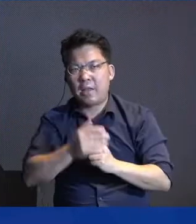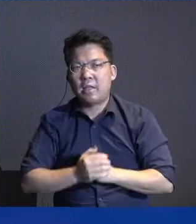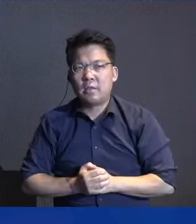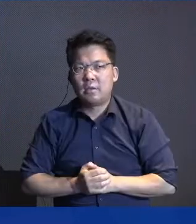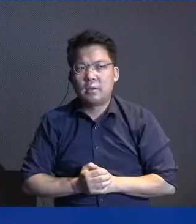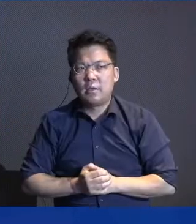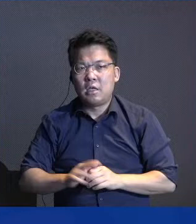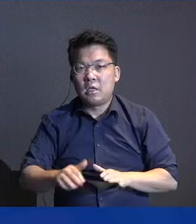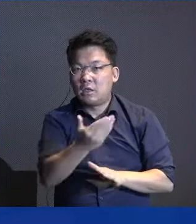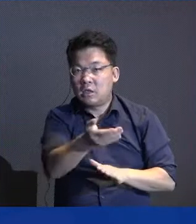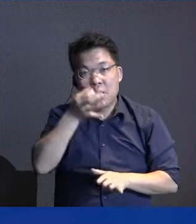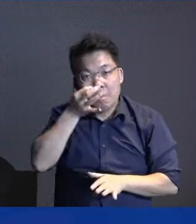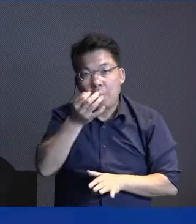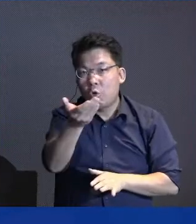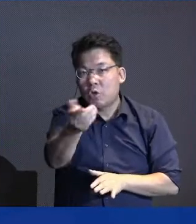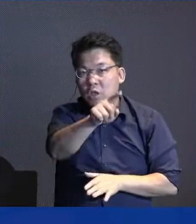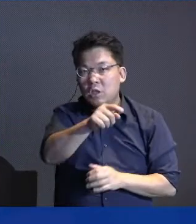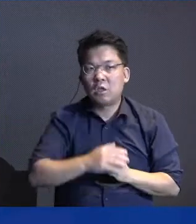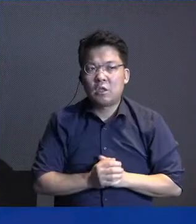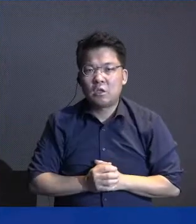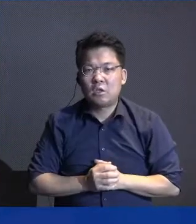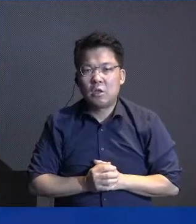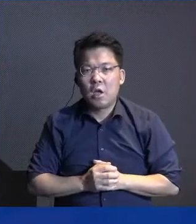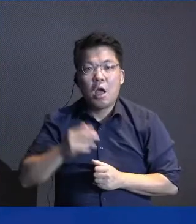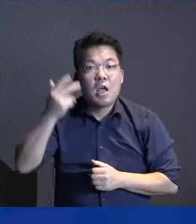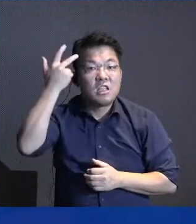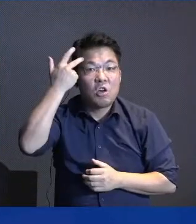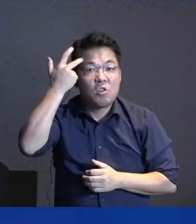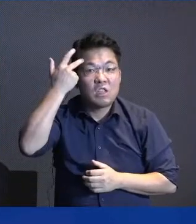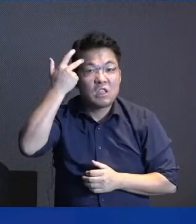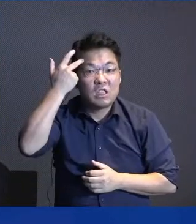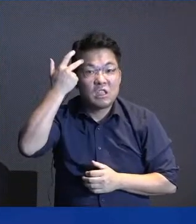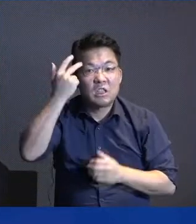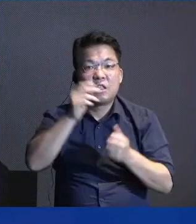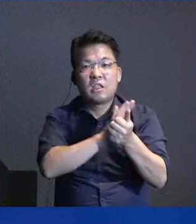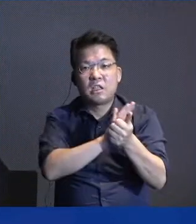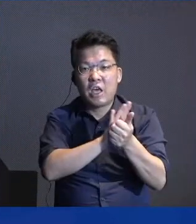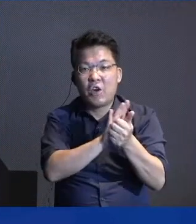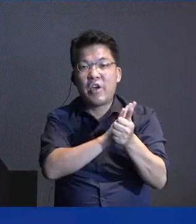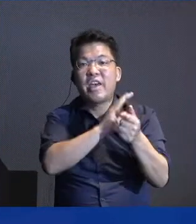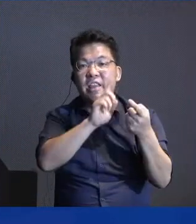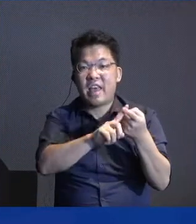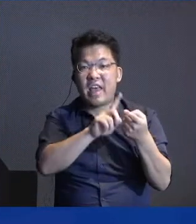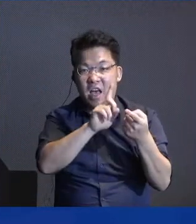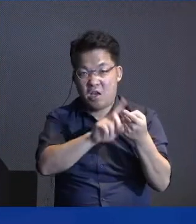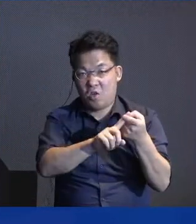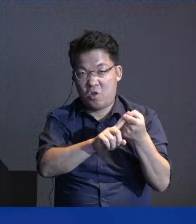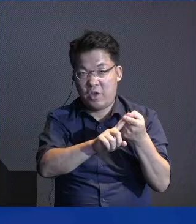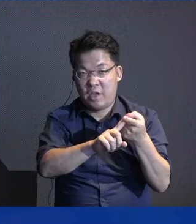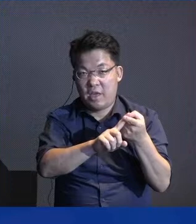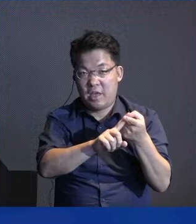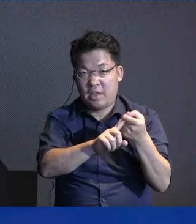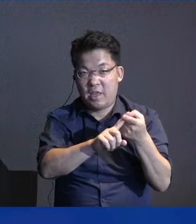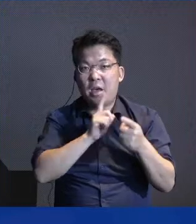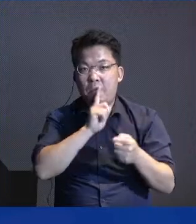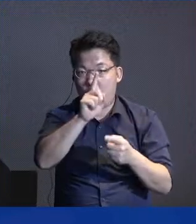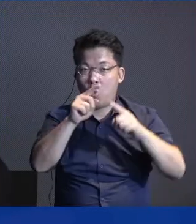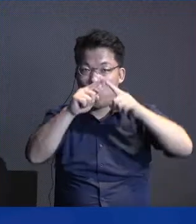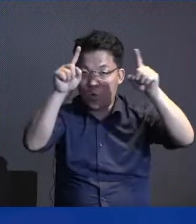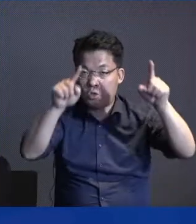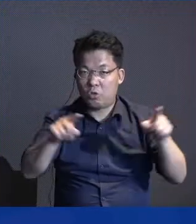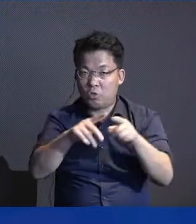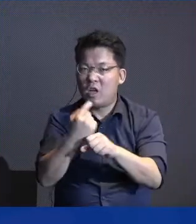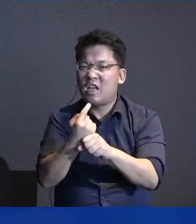Health. This was released last year, one of the regional position statements, and this was the position statement from